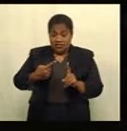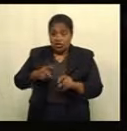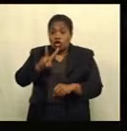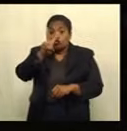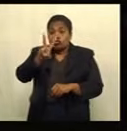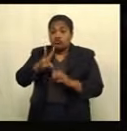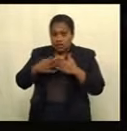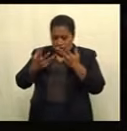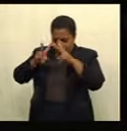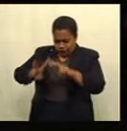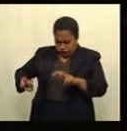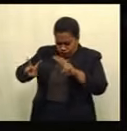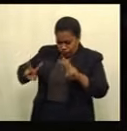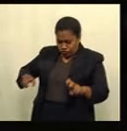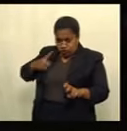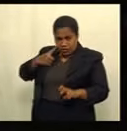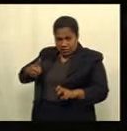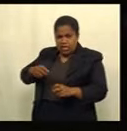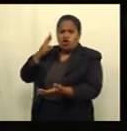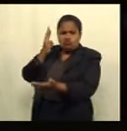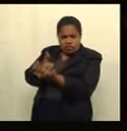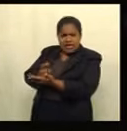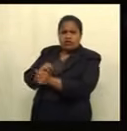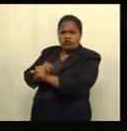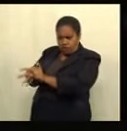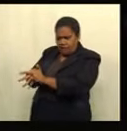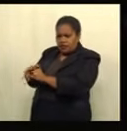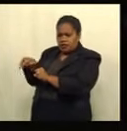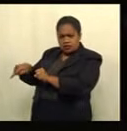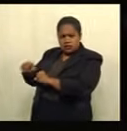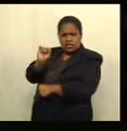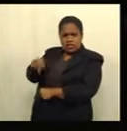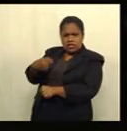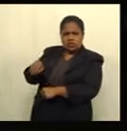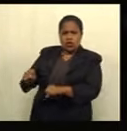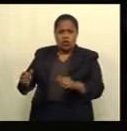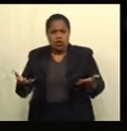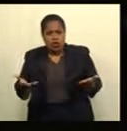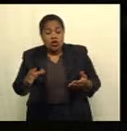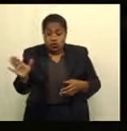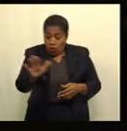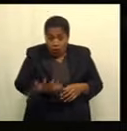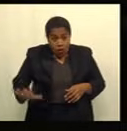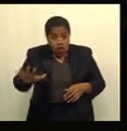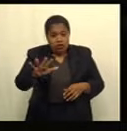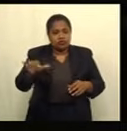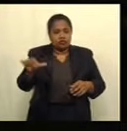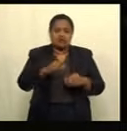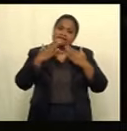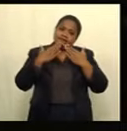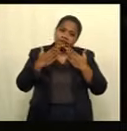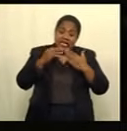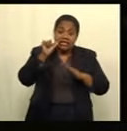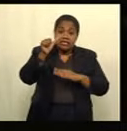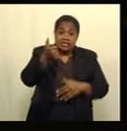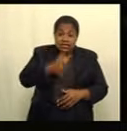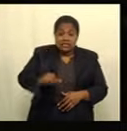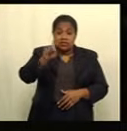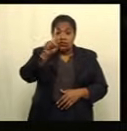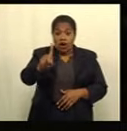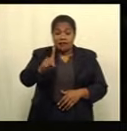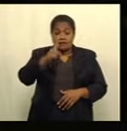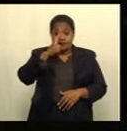to determine whether they were caused by COVID-19. With all this, we must be thankful that at least 61 patients have